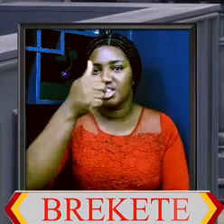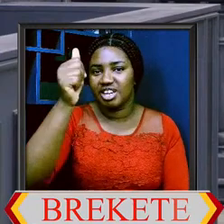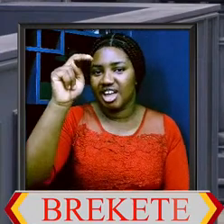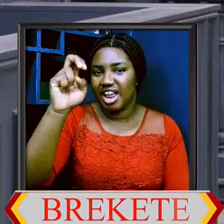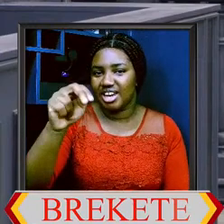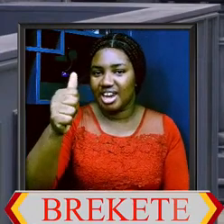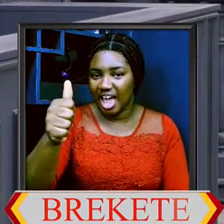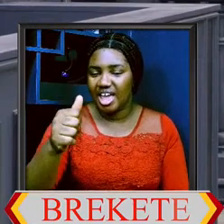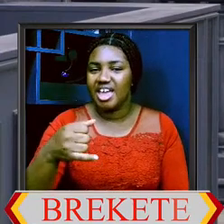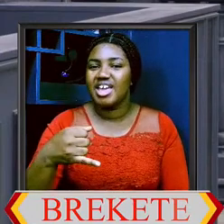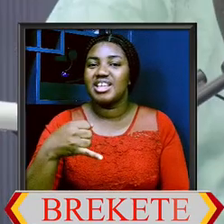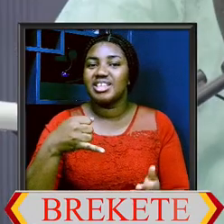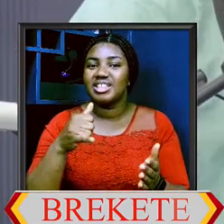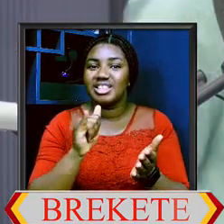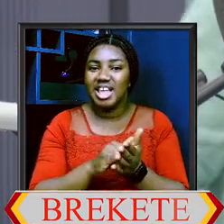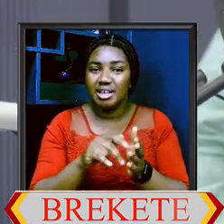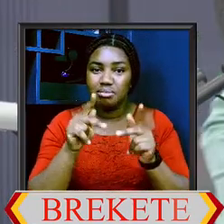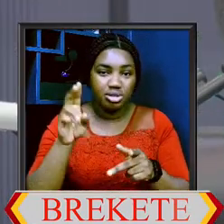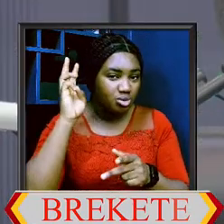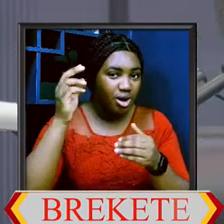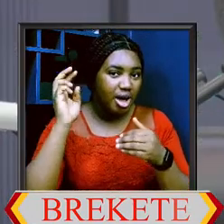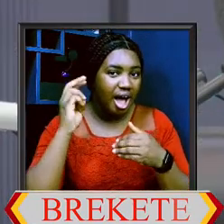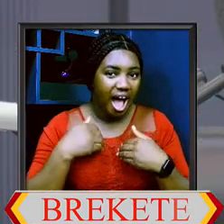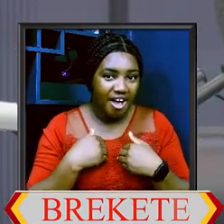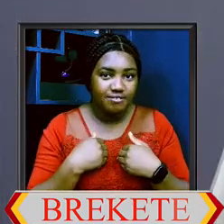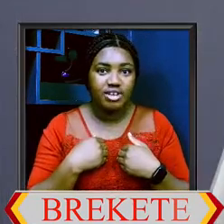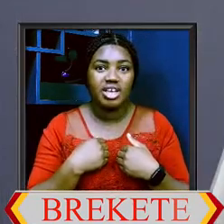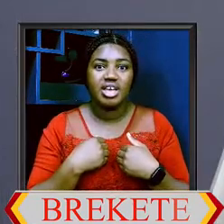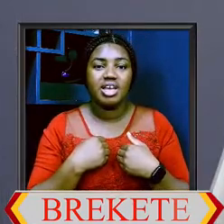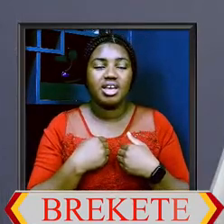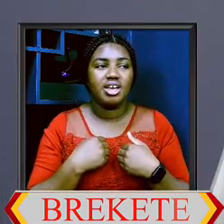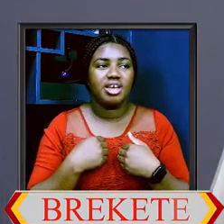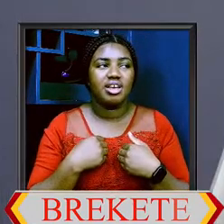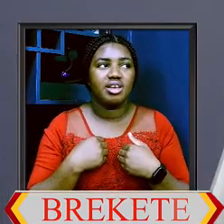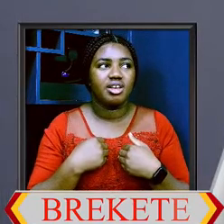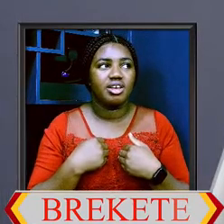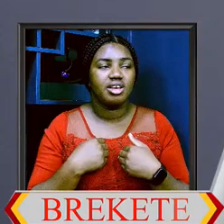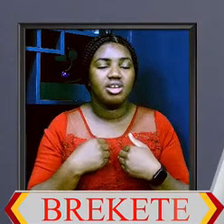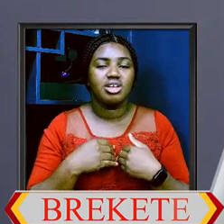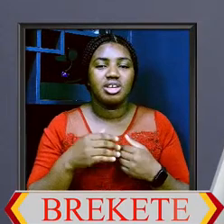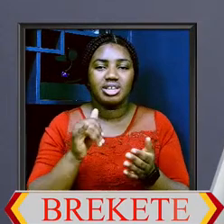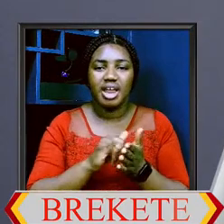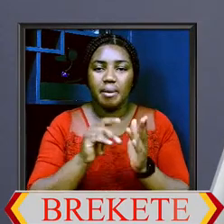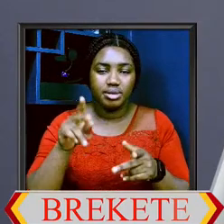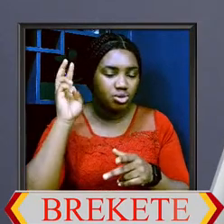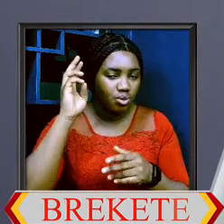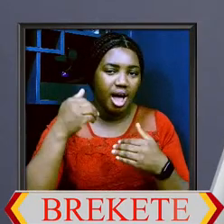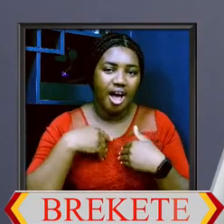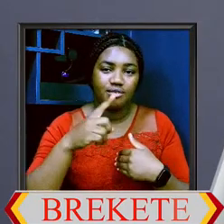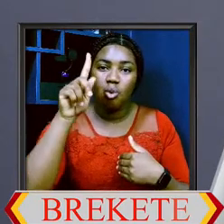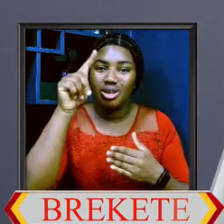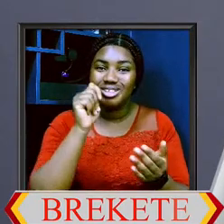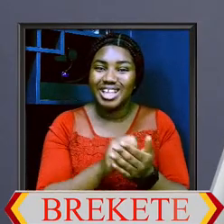like $18,000 sorry um not $18,000